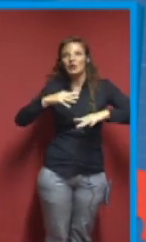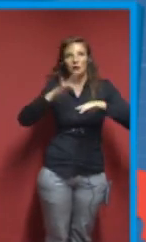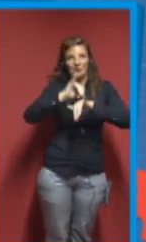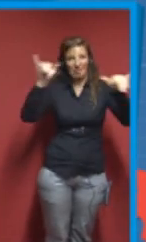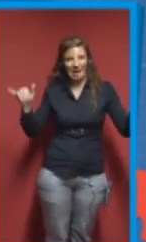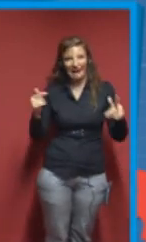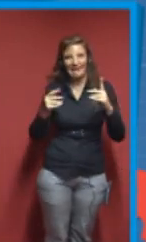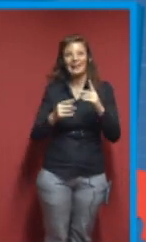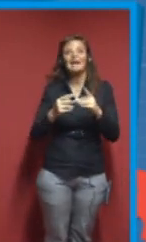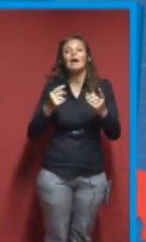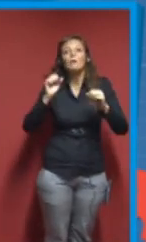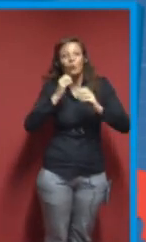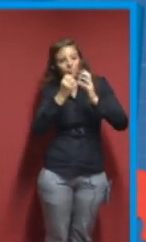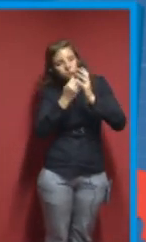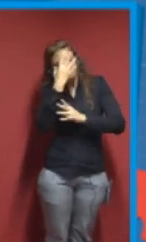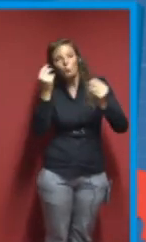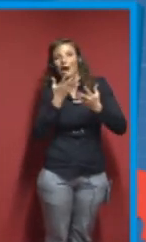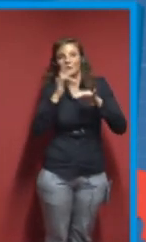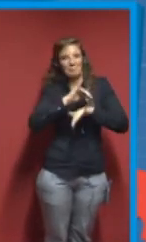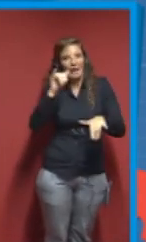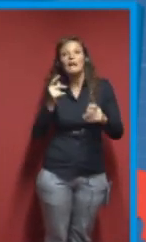even imagine right now what they will be able to do.